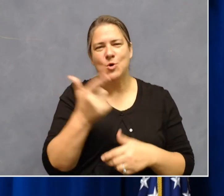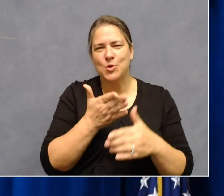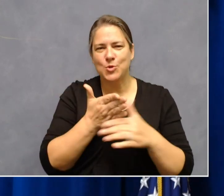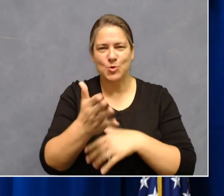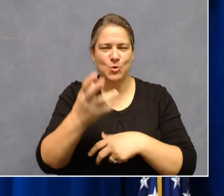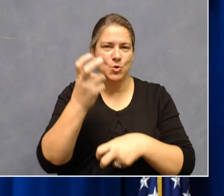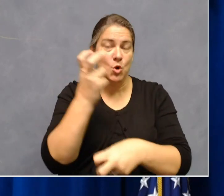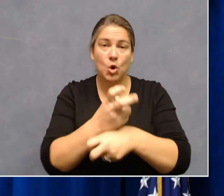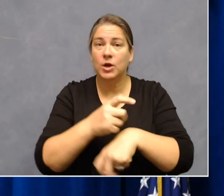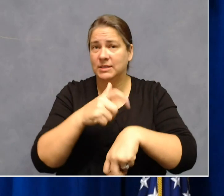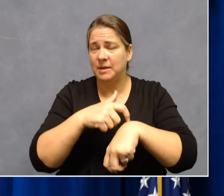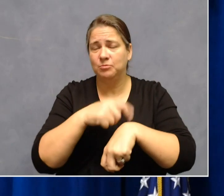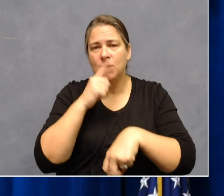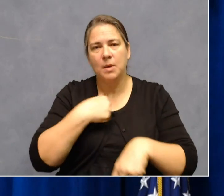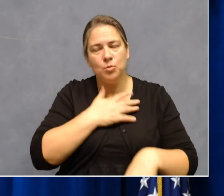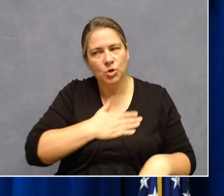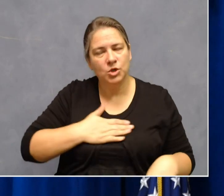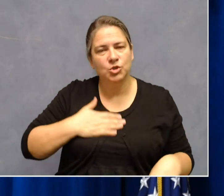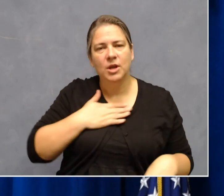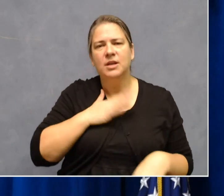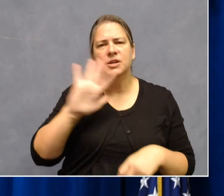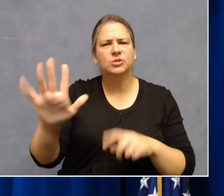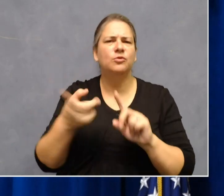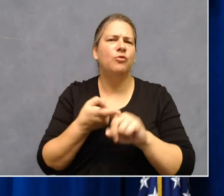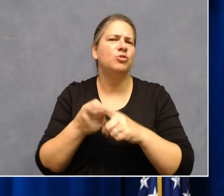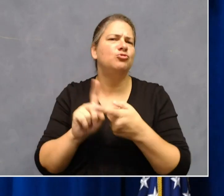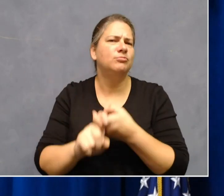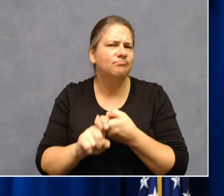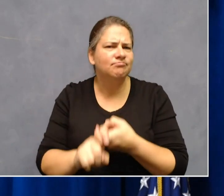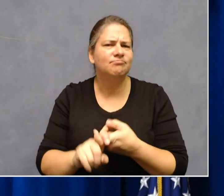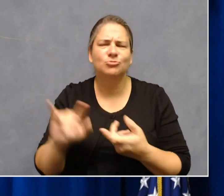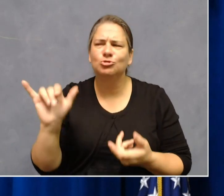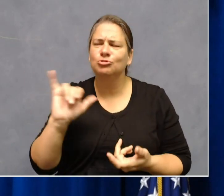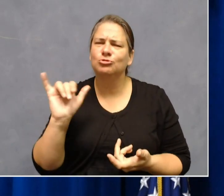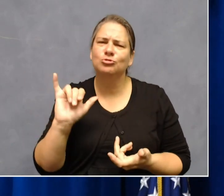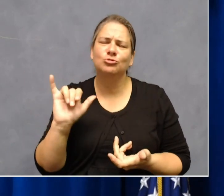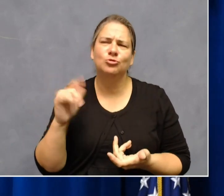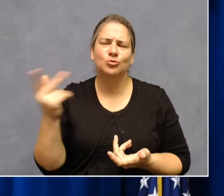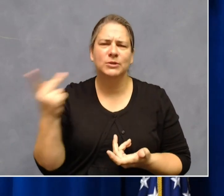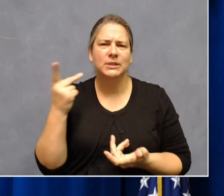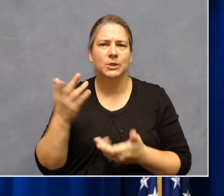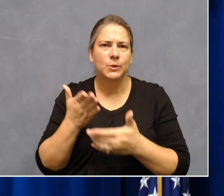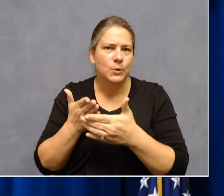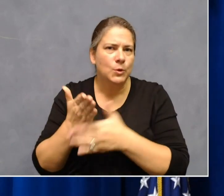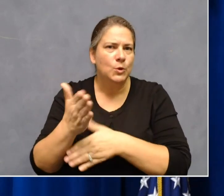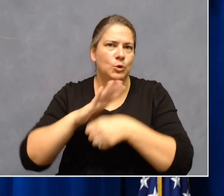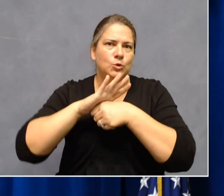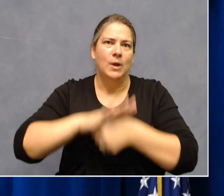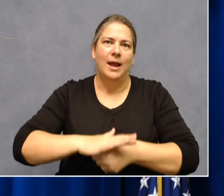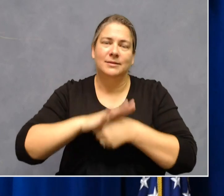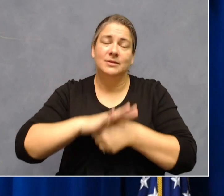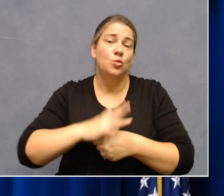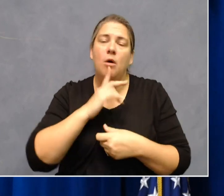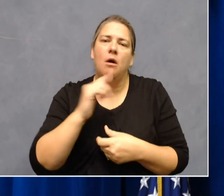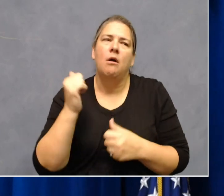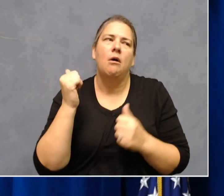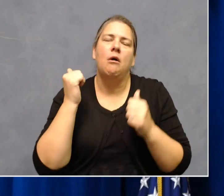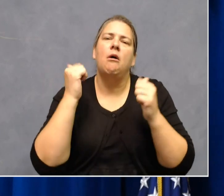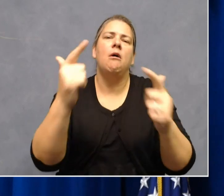friendship as we've both gone through the stress that all families are dealing with and that we're dealing